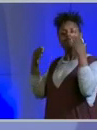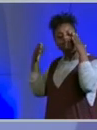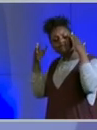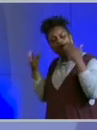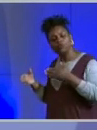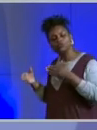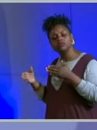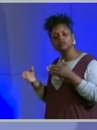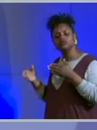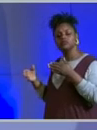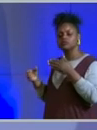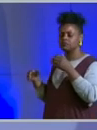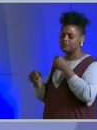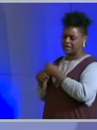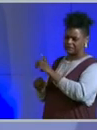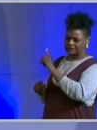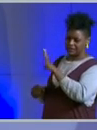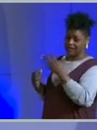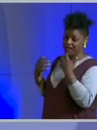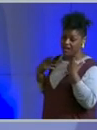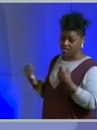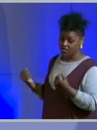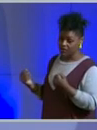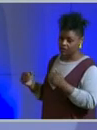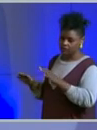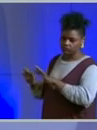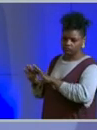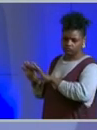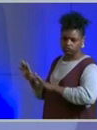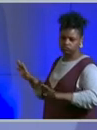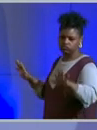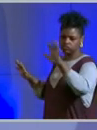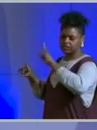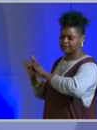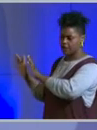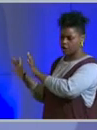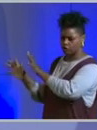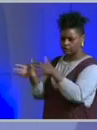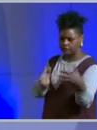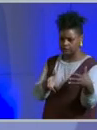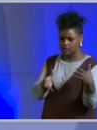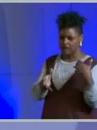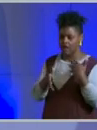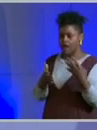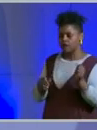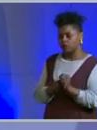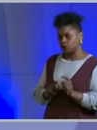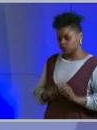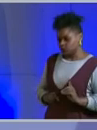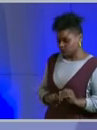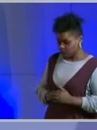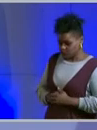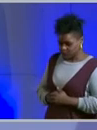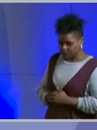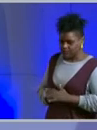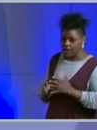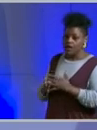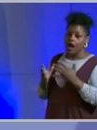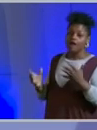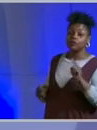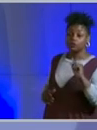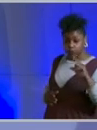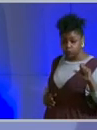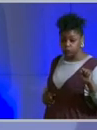making DC healthy across all categories, and we have a lot of work to do. We have a lot of tools to get